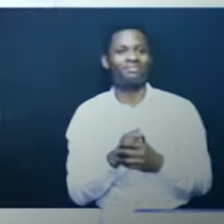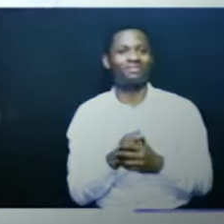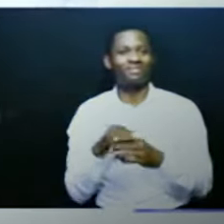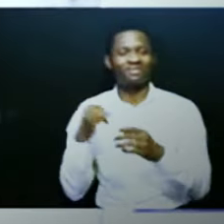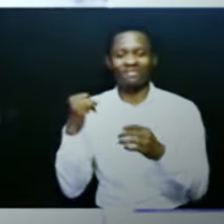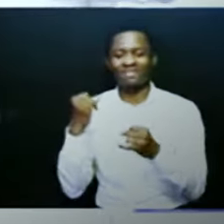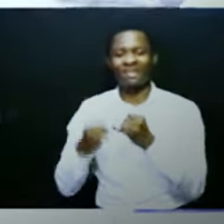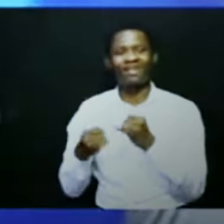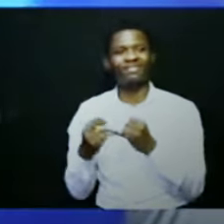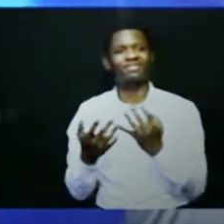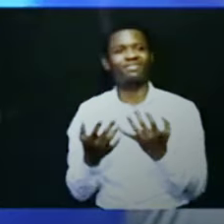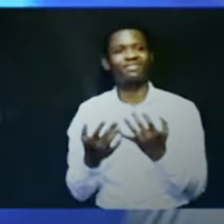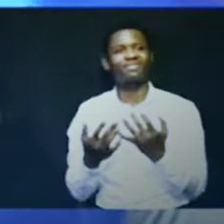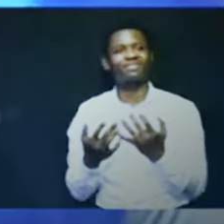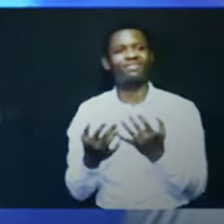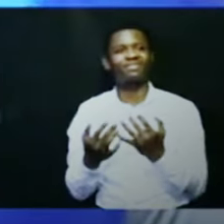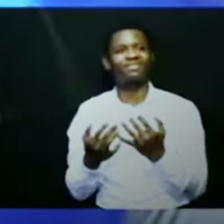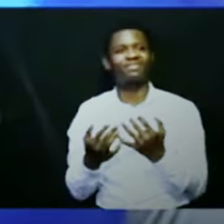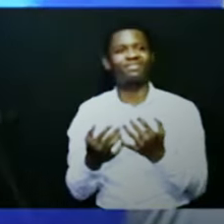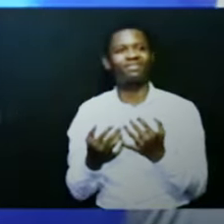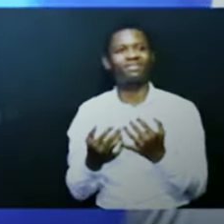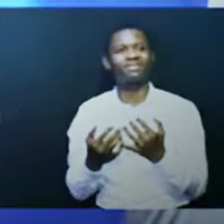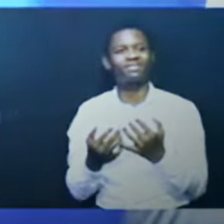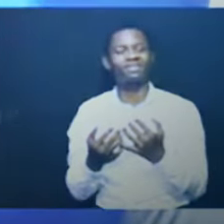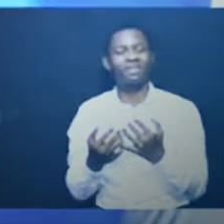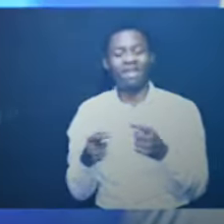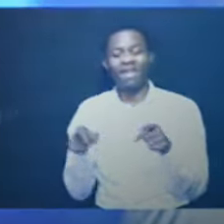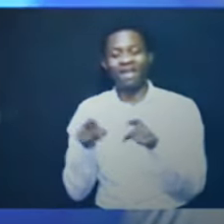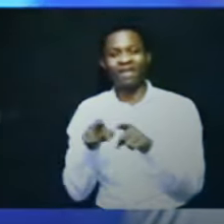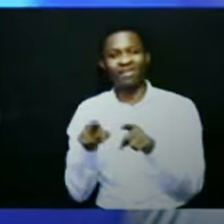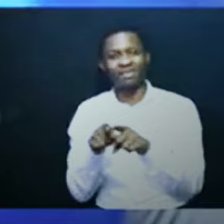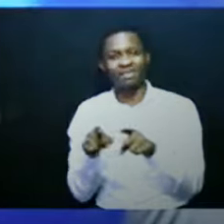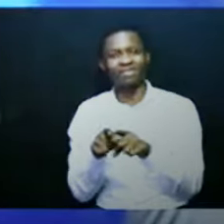Na the chat tone me ni jamba. As even our enemies